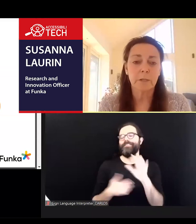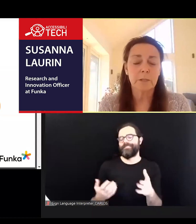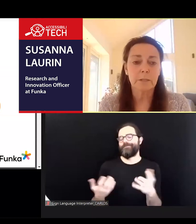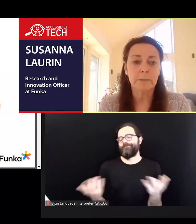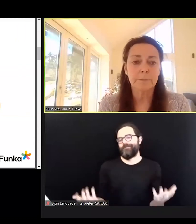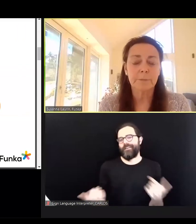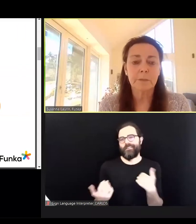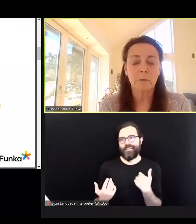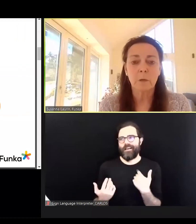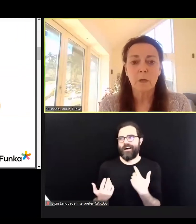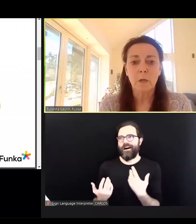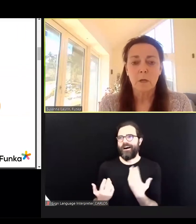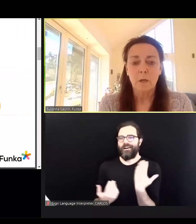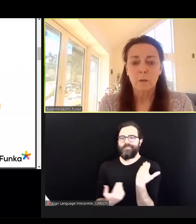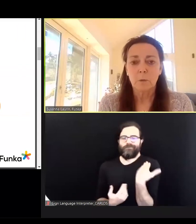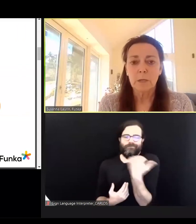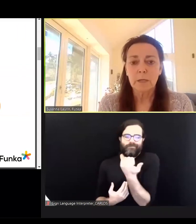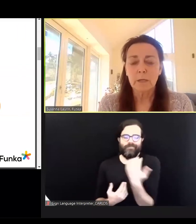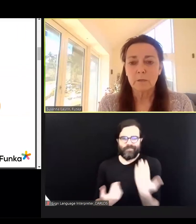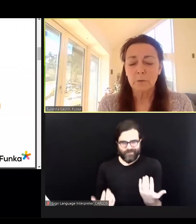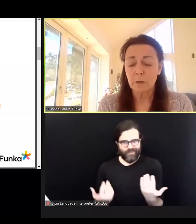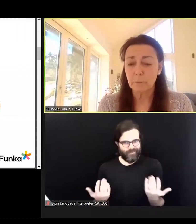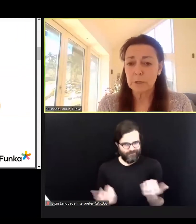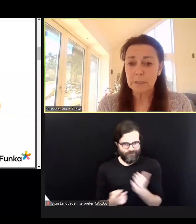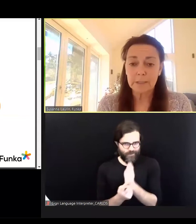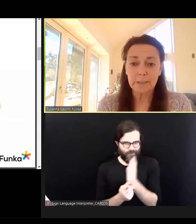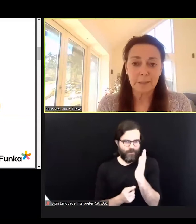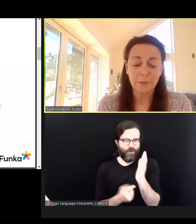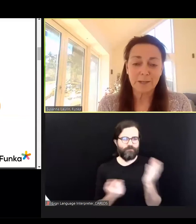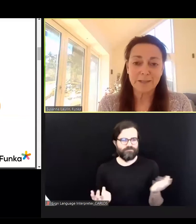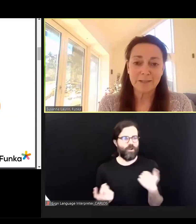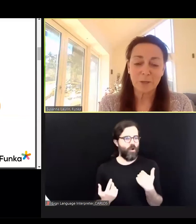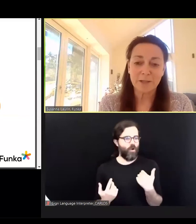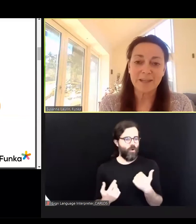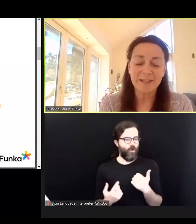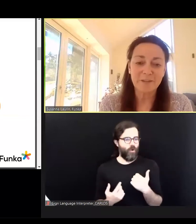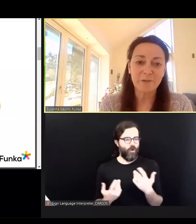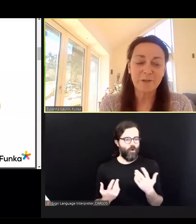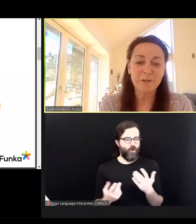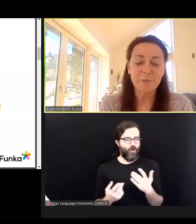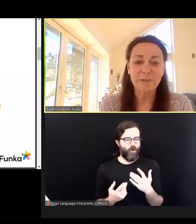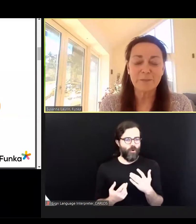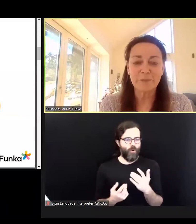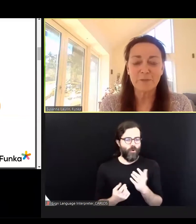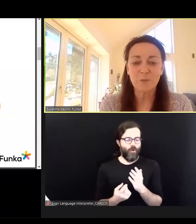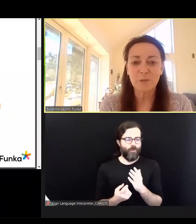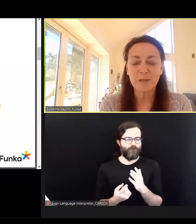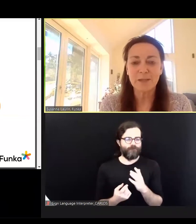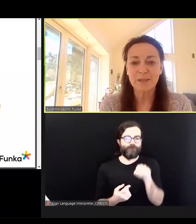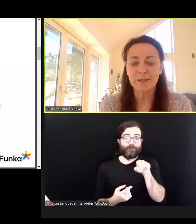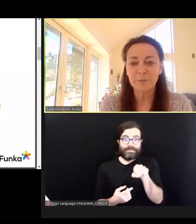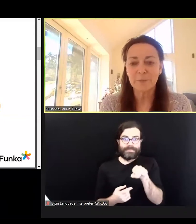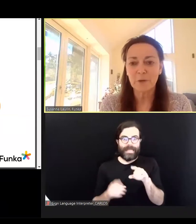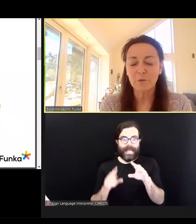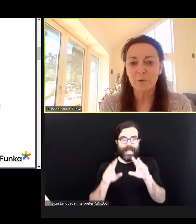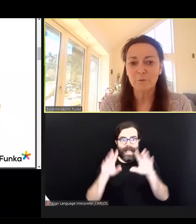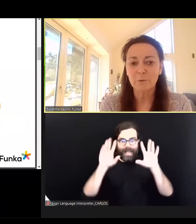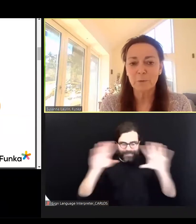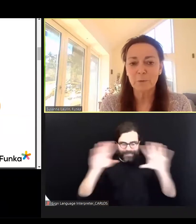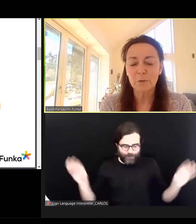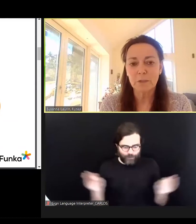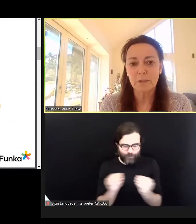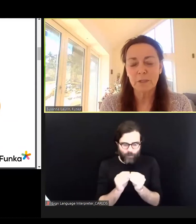inclusion. Today, Susanna is going to make a presentation on the European perspective of e-learning, what are